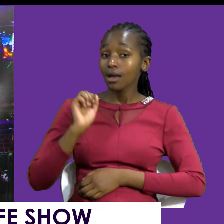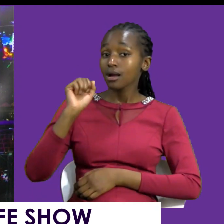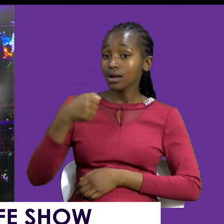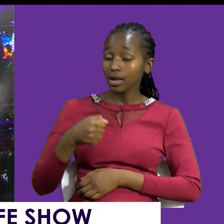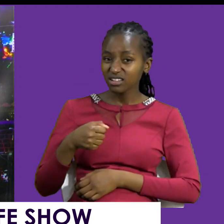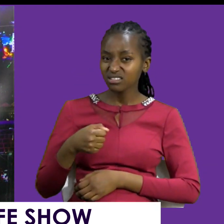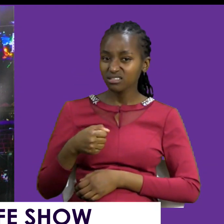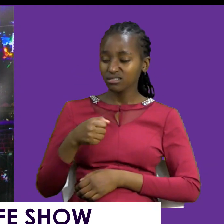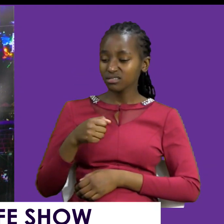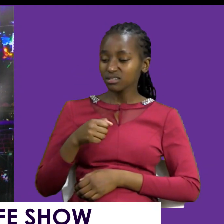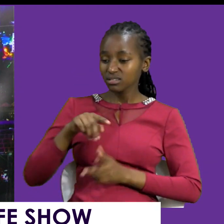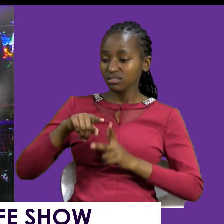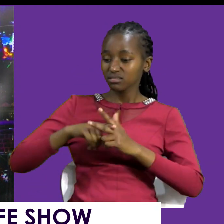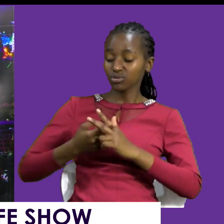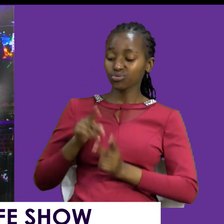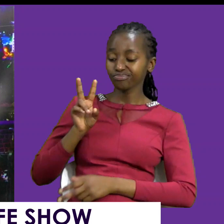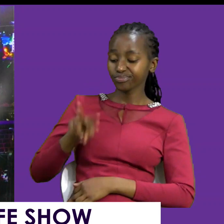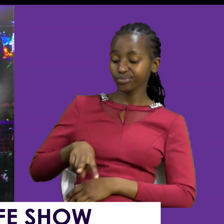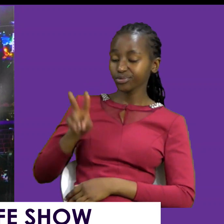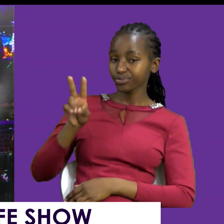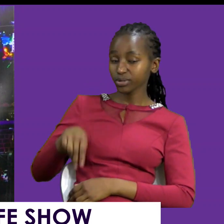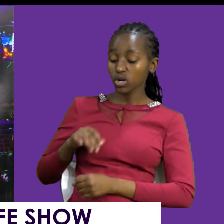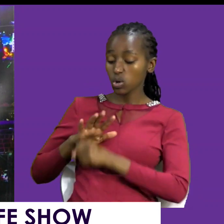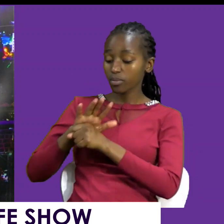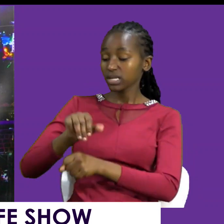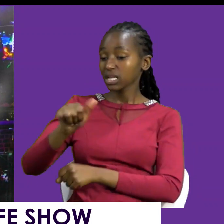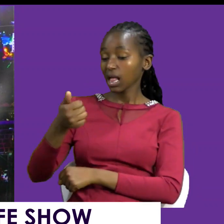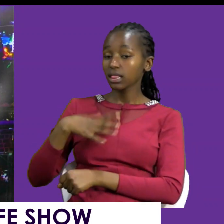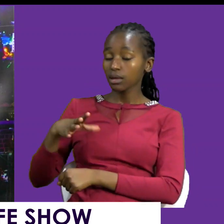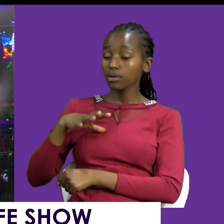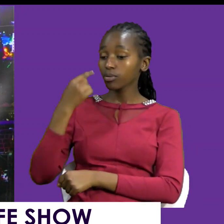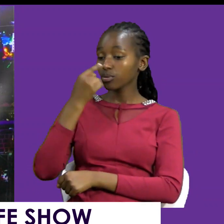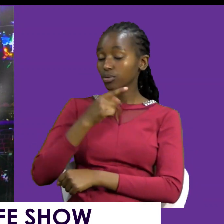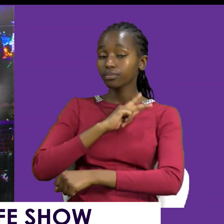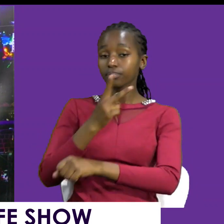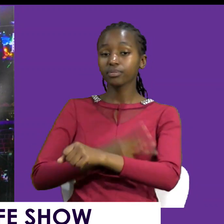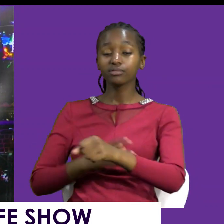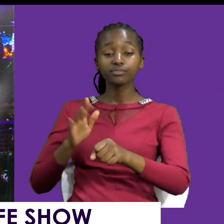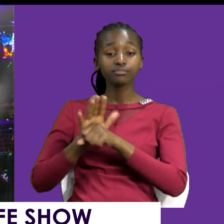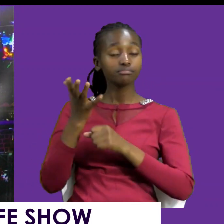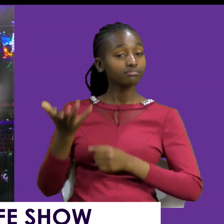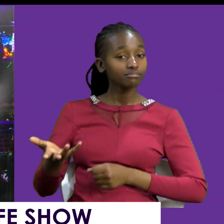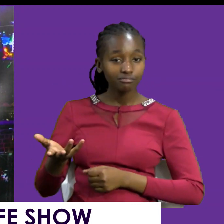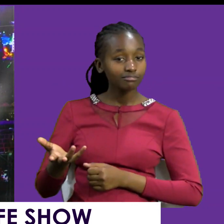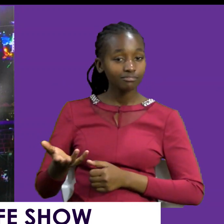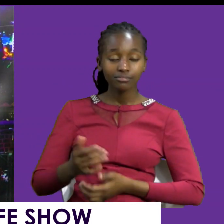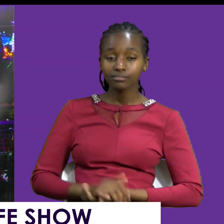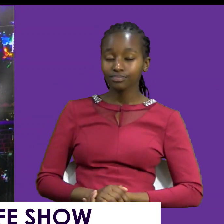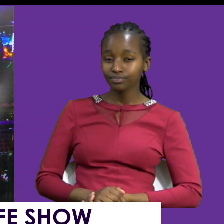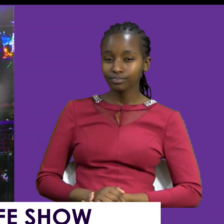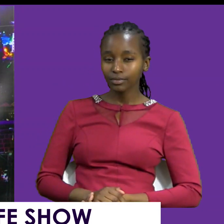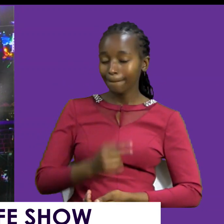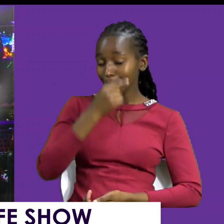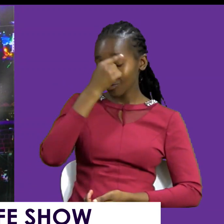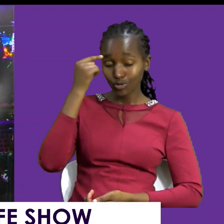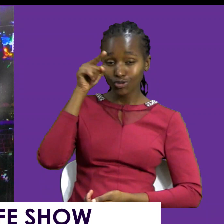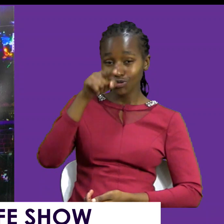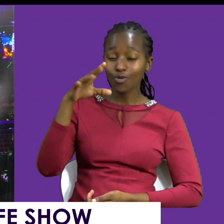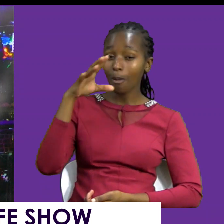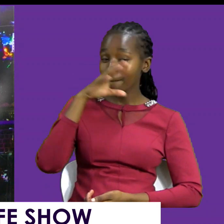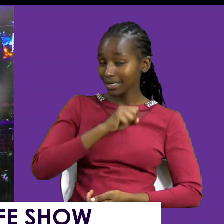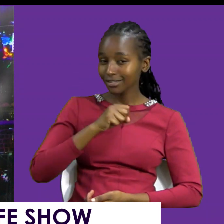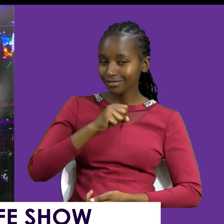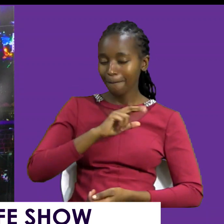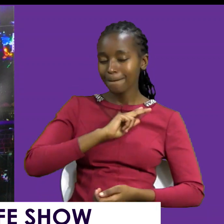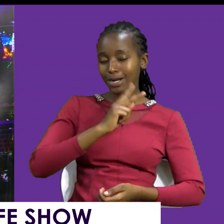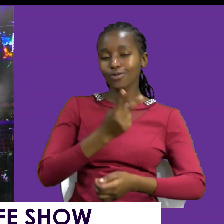very you criticize power and powerful people because it is what you lack that you're trying